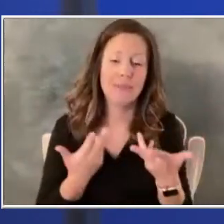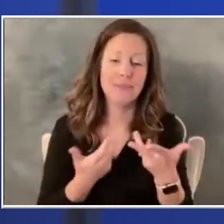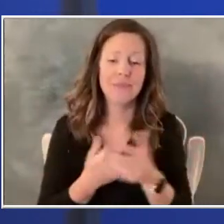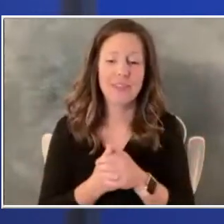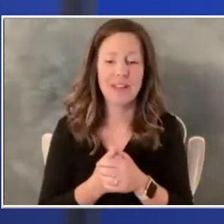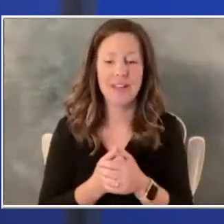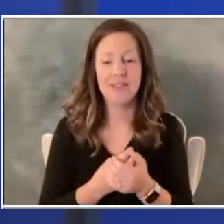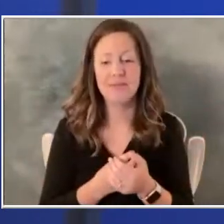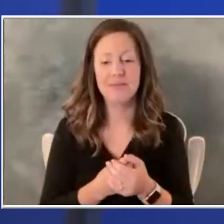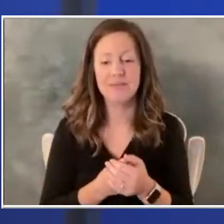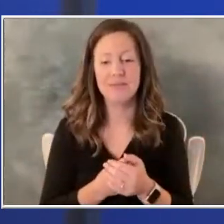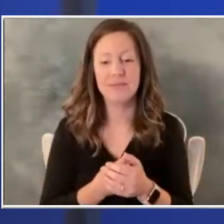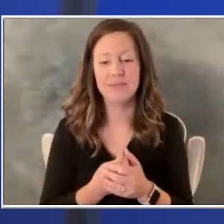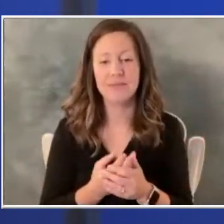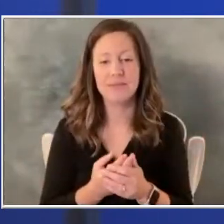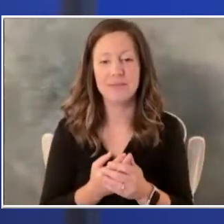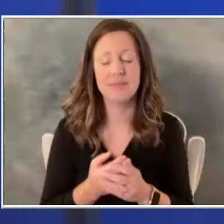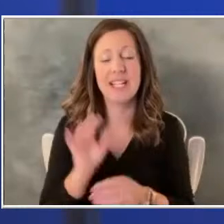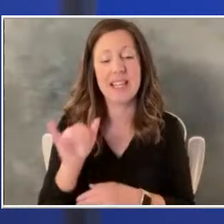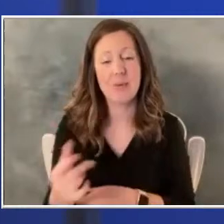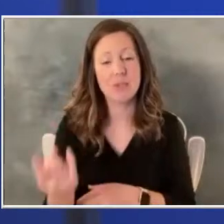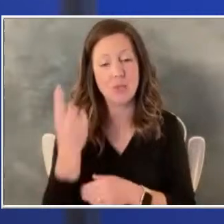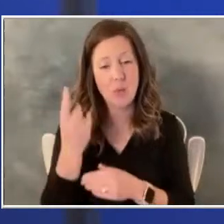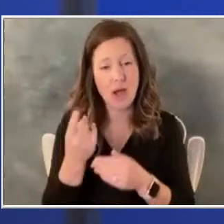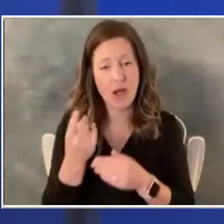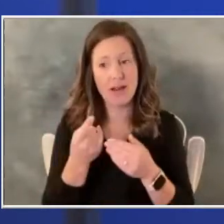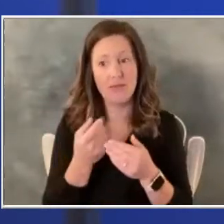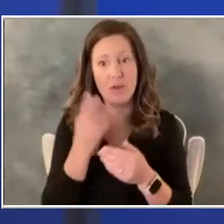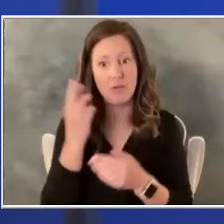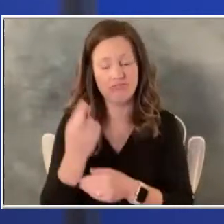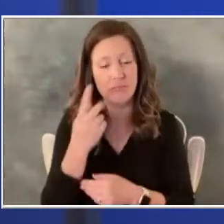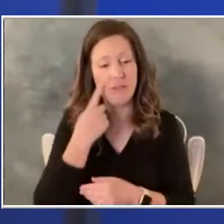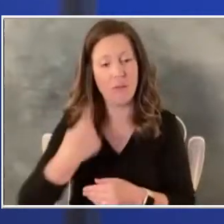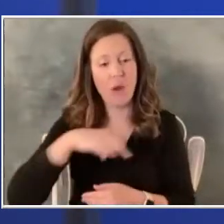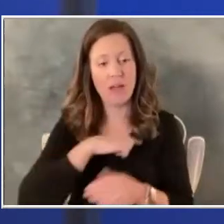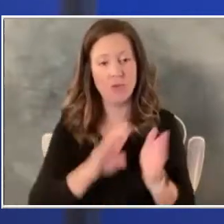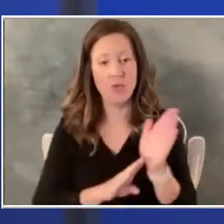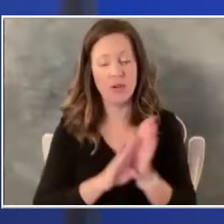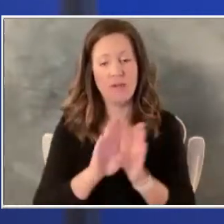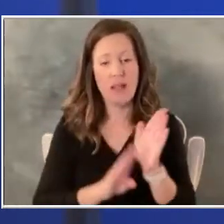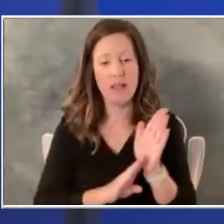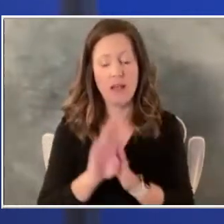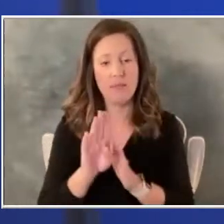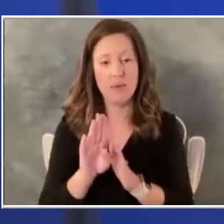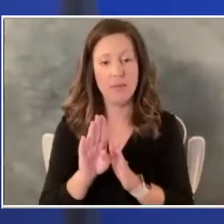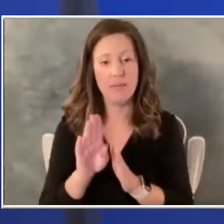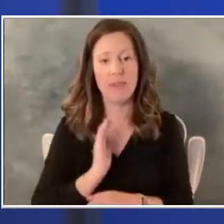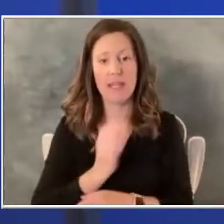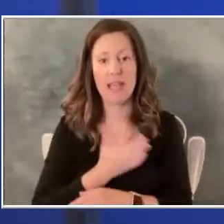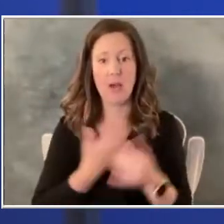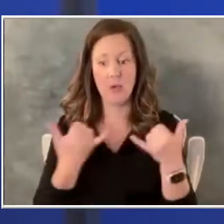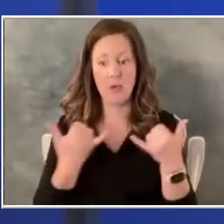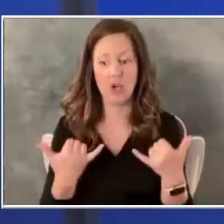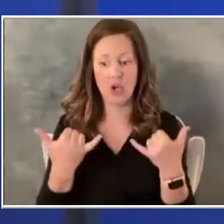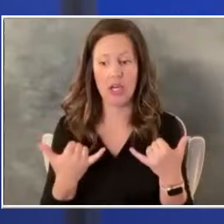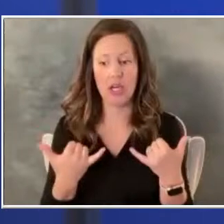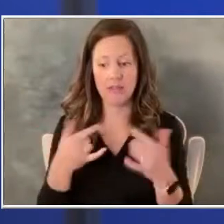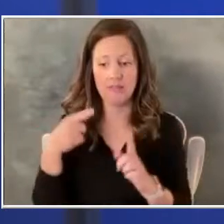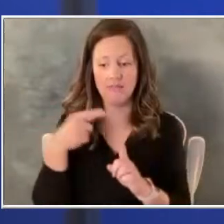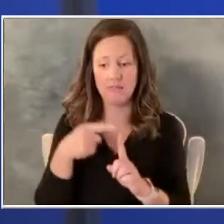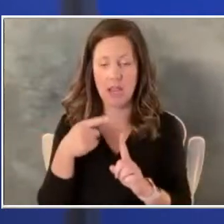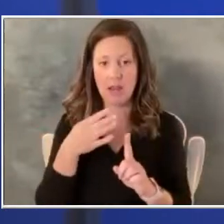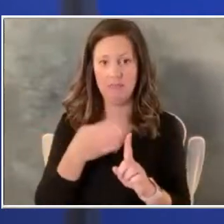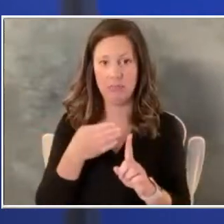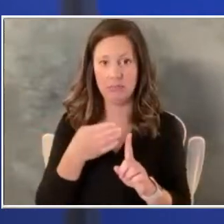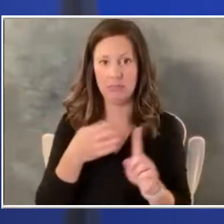the motivating factors for us to develop one of our current main protocols that's looking